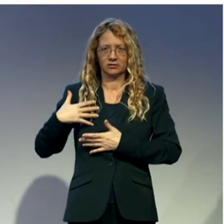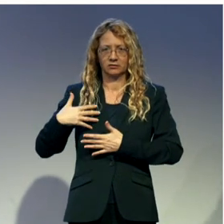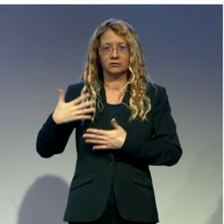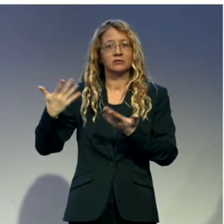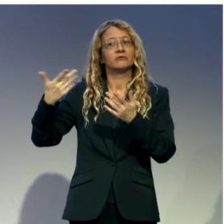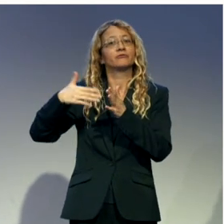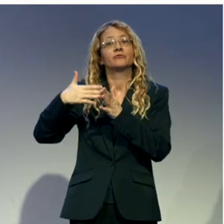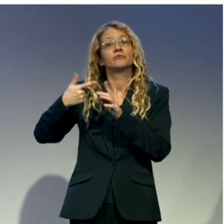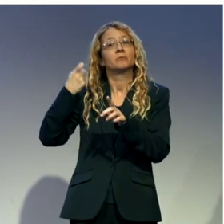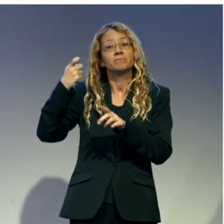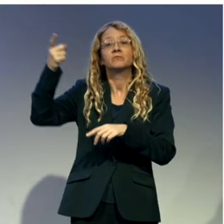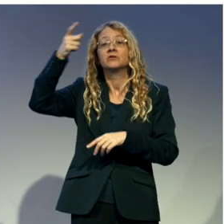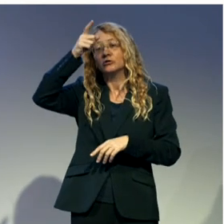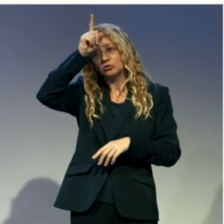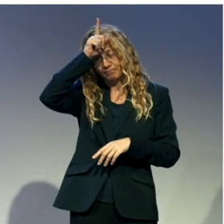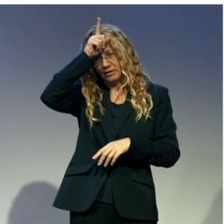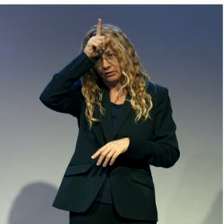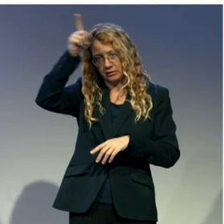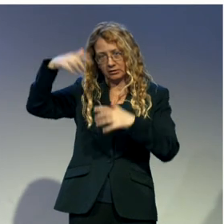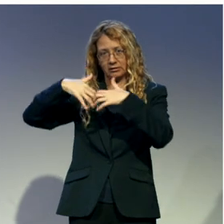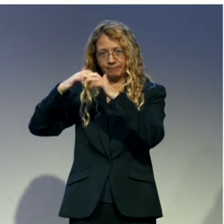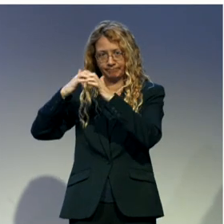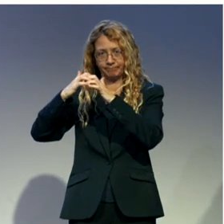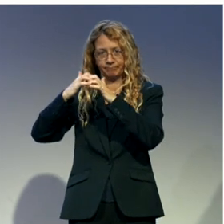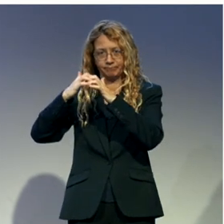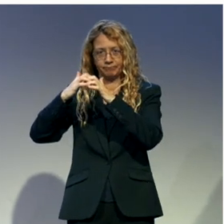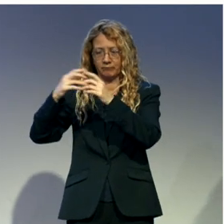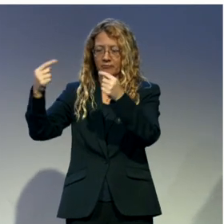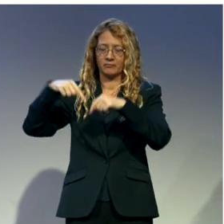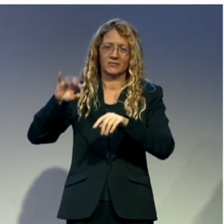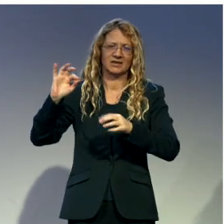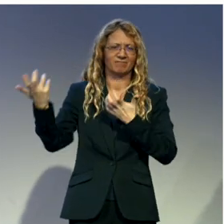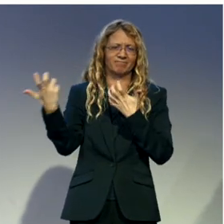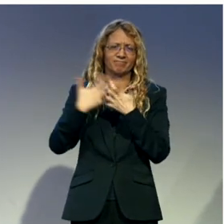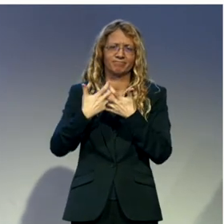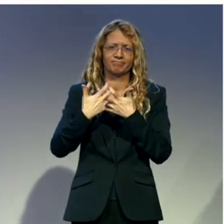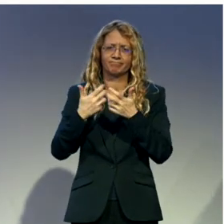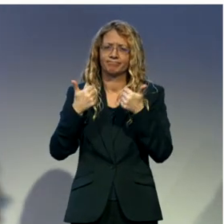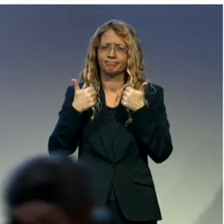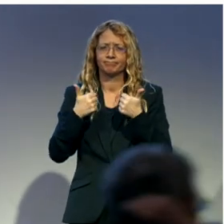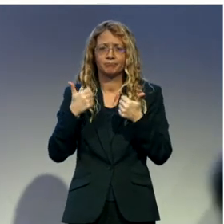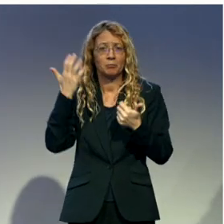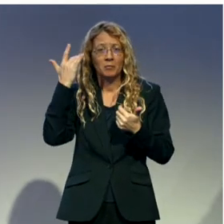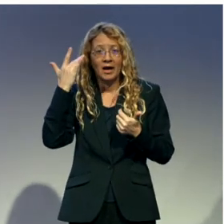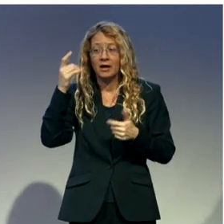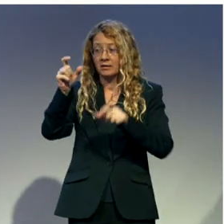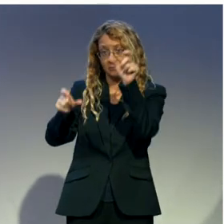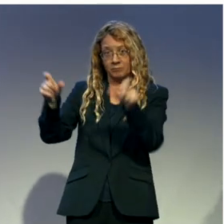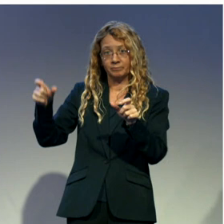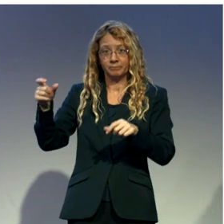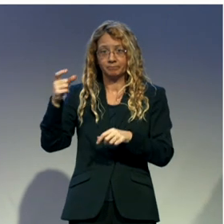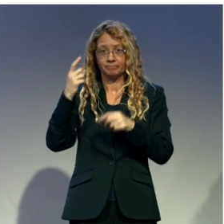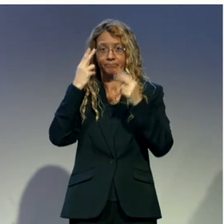fit to preserve this right of employment for blind women because she happens to be just the right